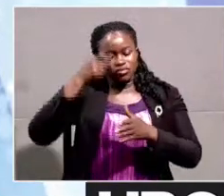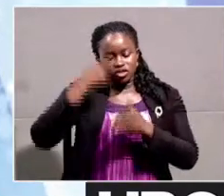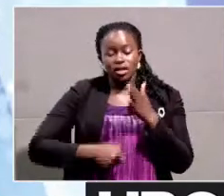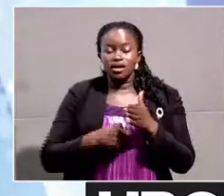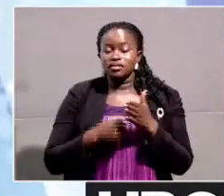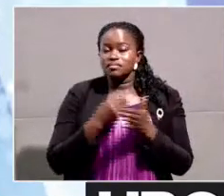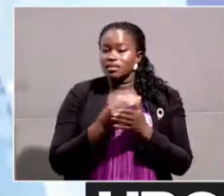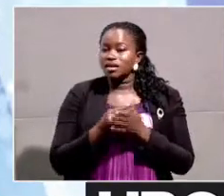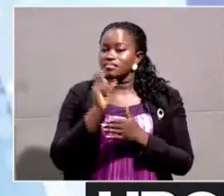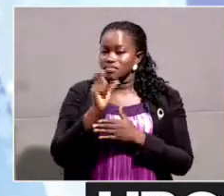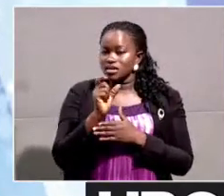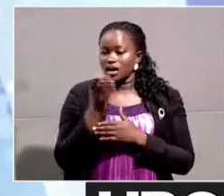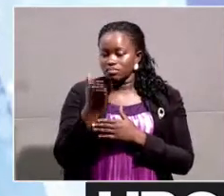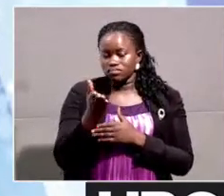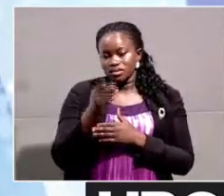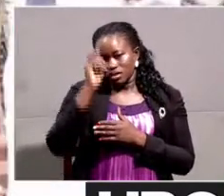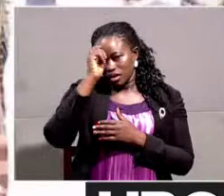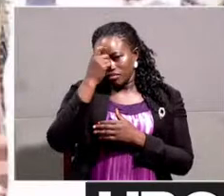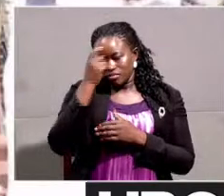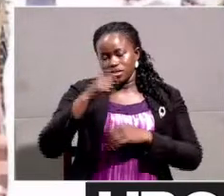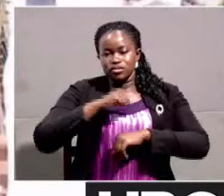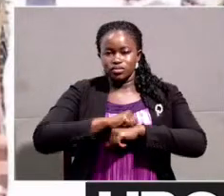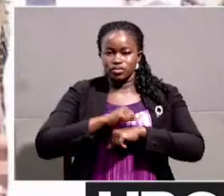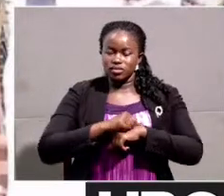fees in government schools.